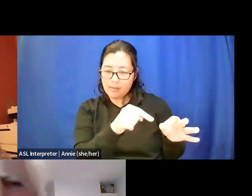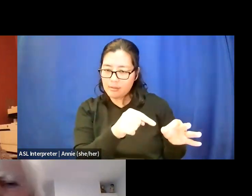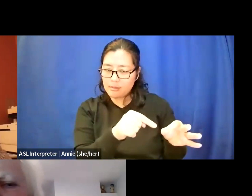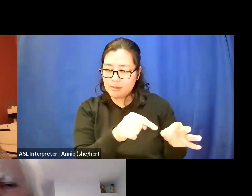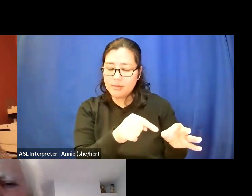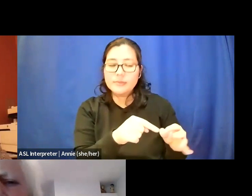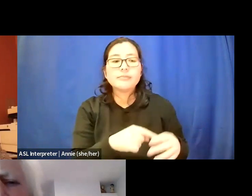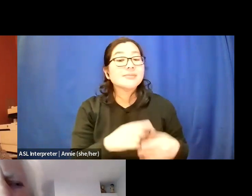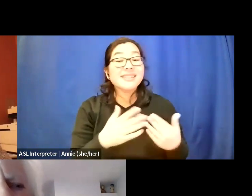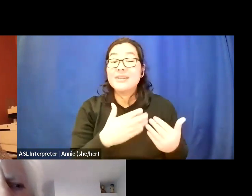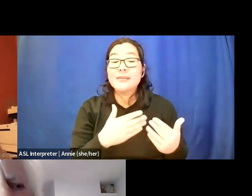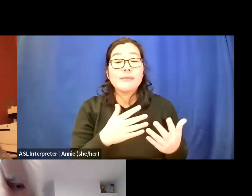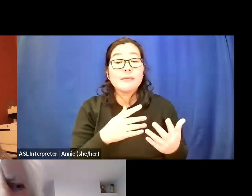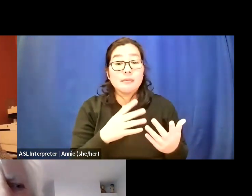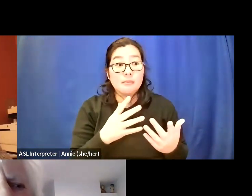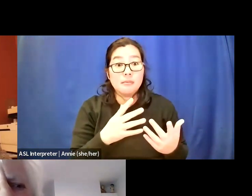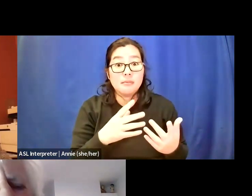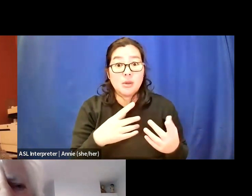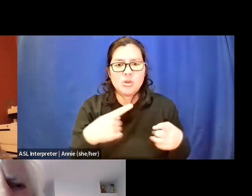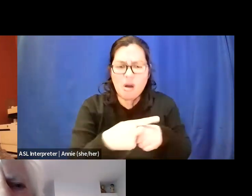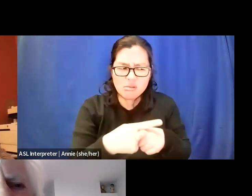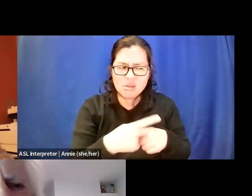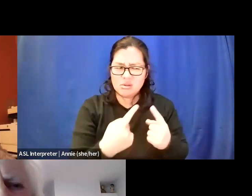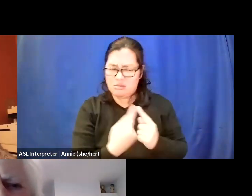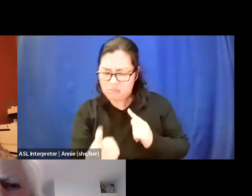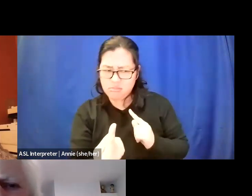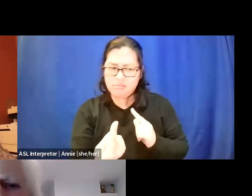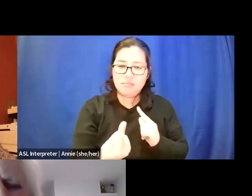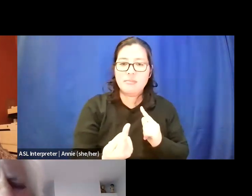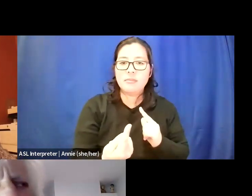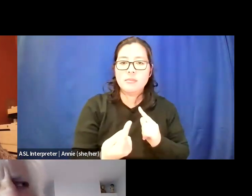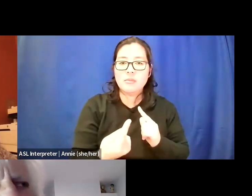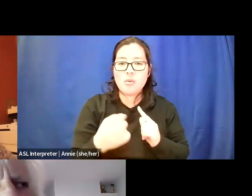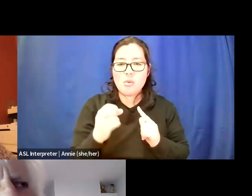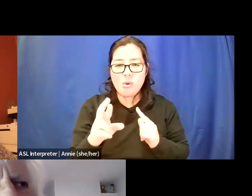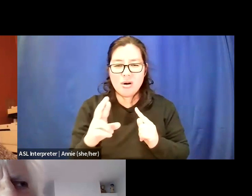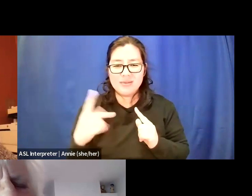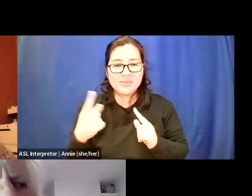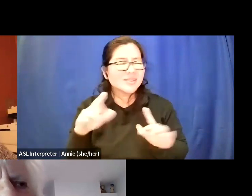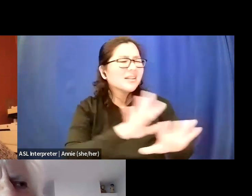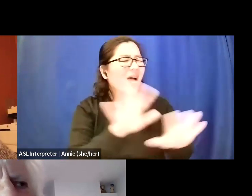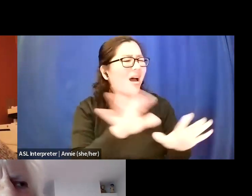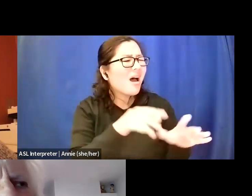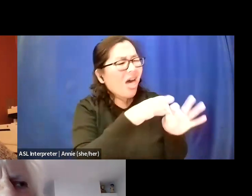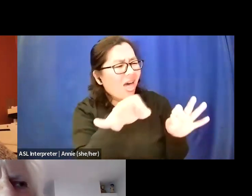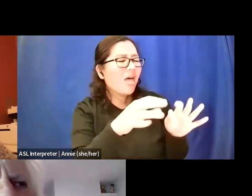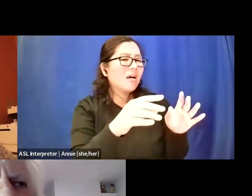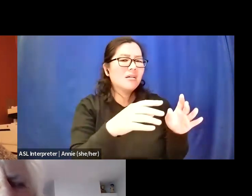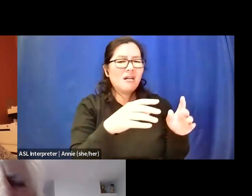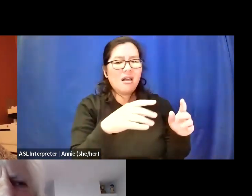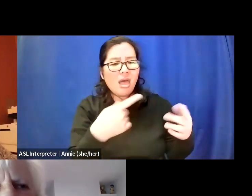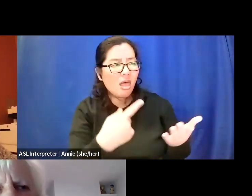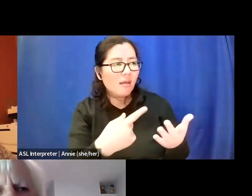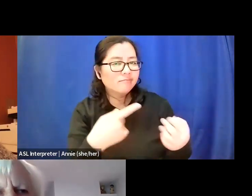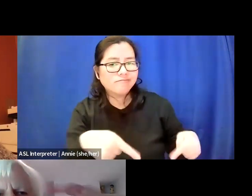even if there were contradictions, or even if people quibble over language. For me,